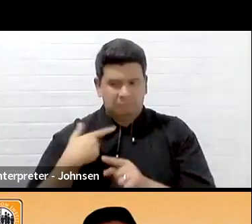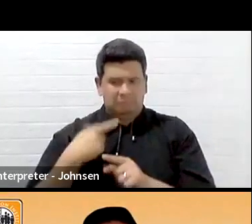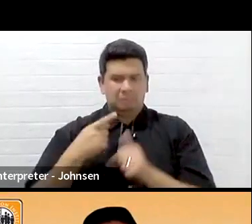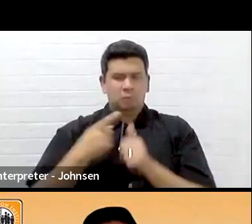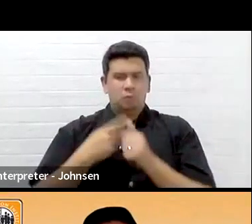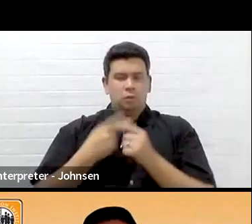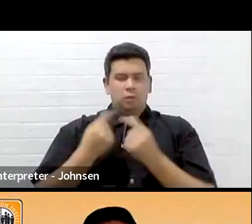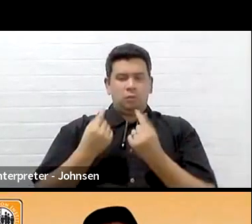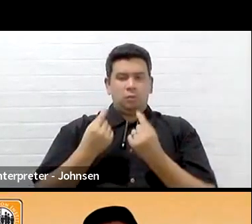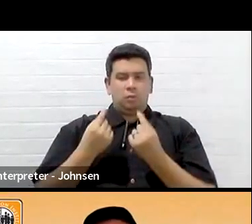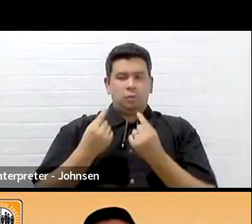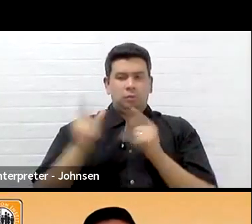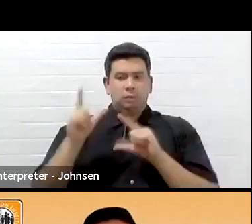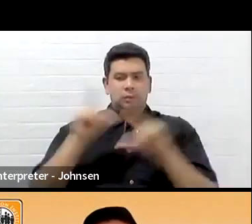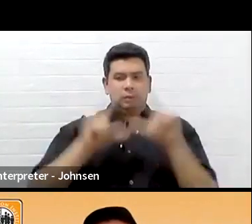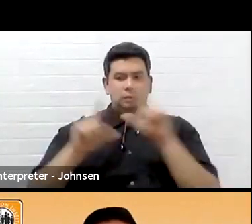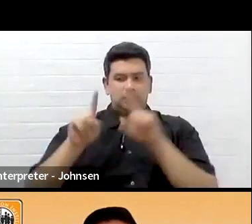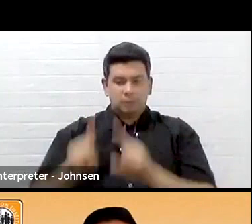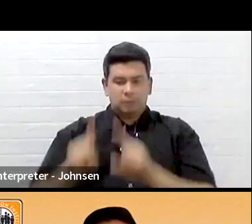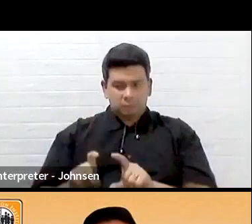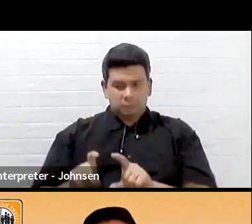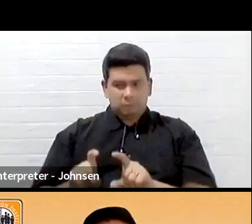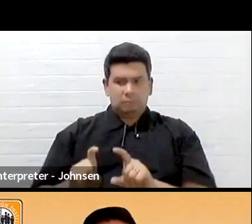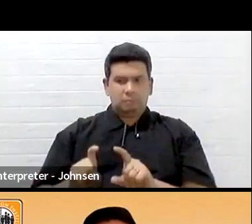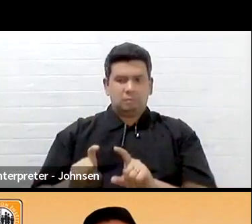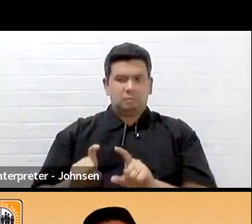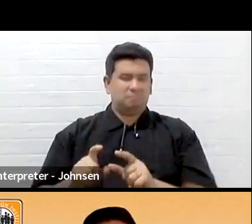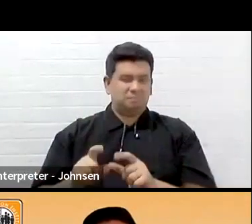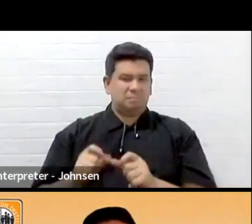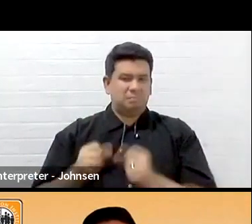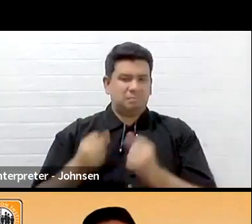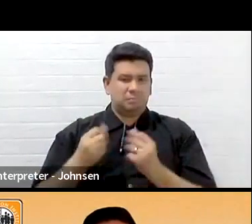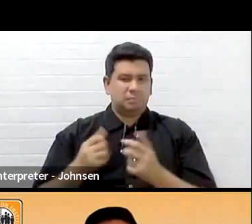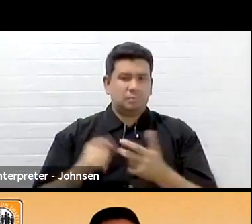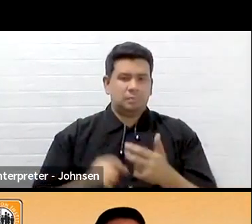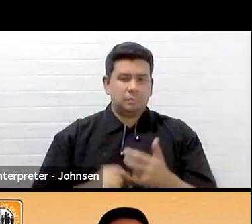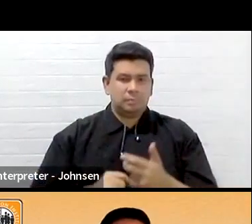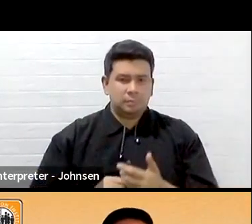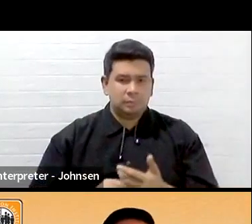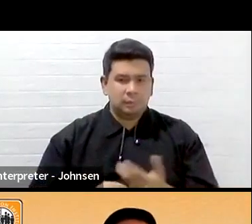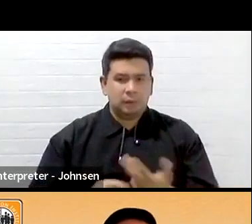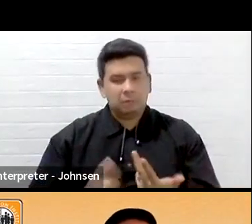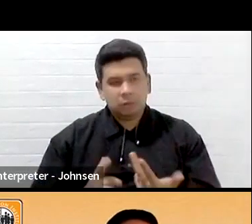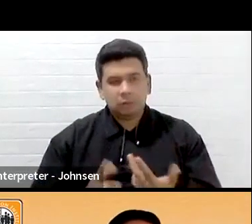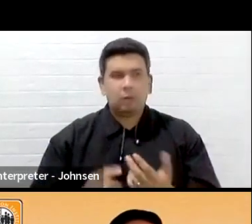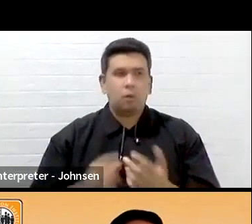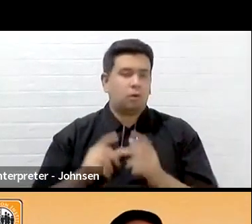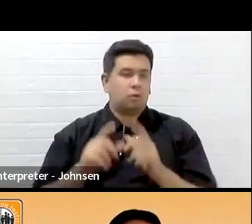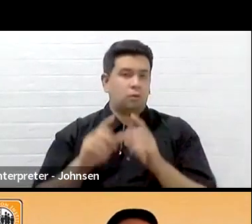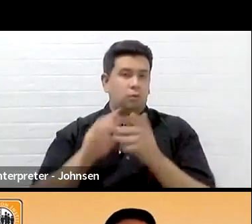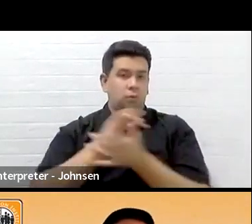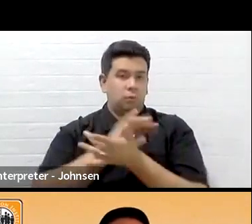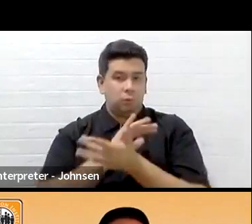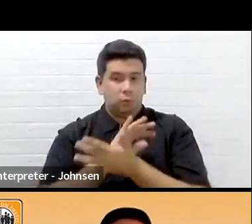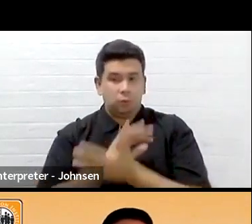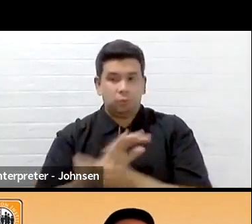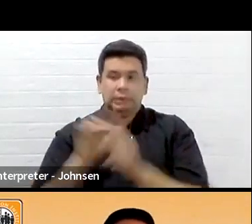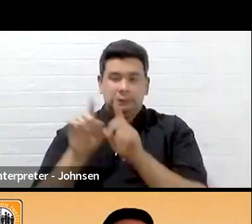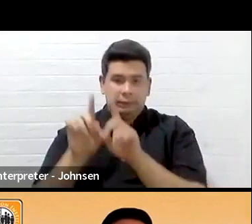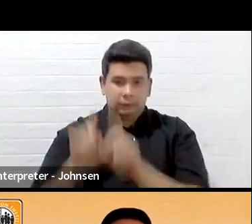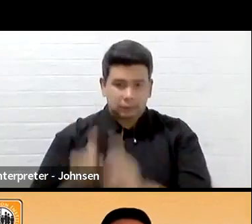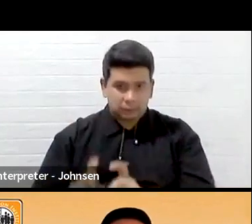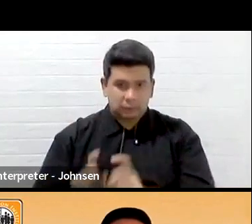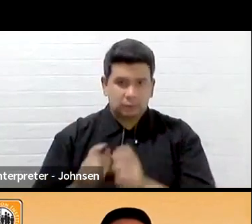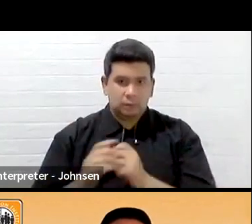to look at them clinically, and finally get a COVID test. Not all will